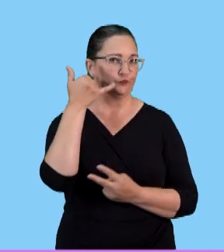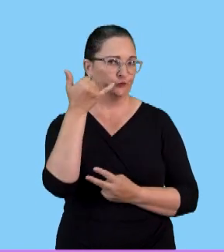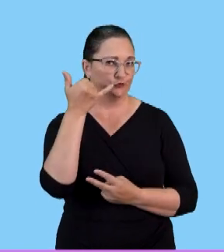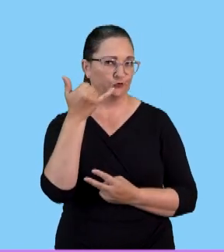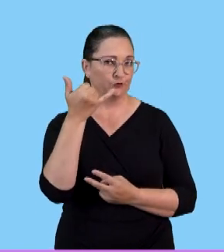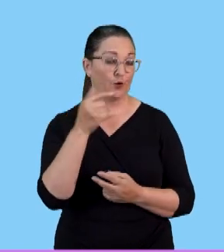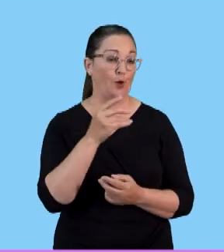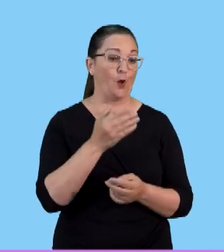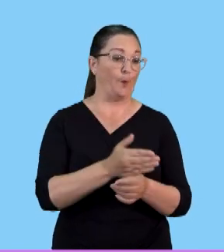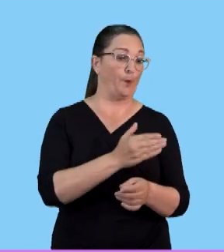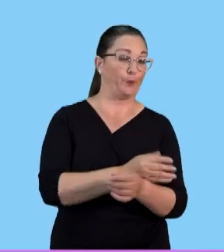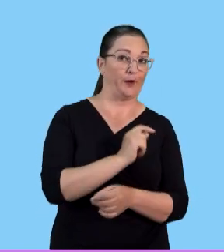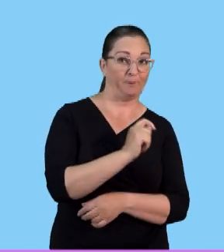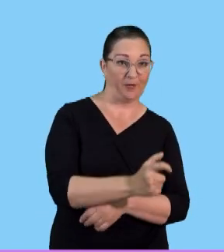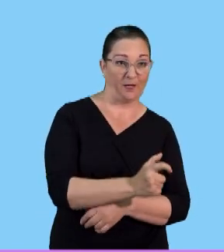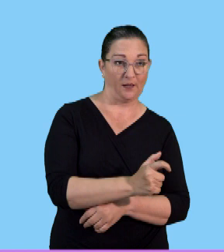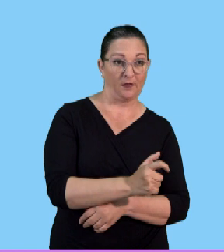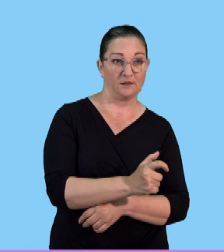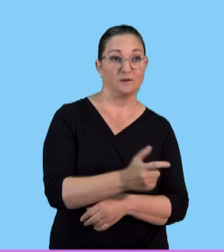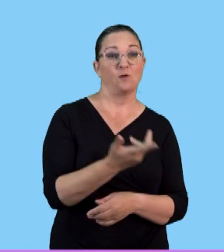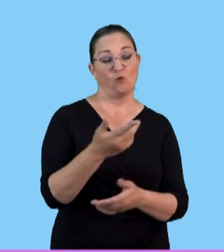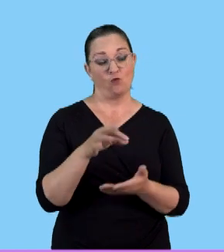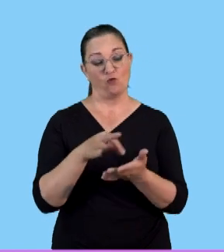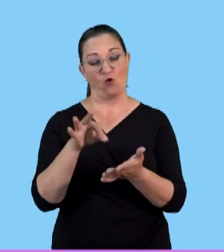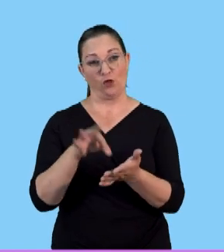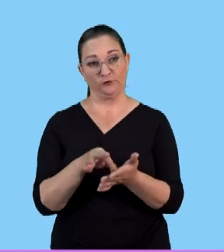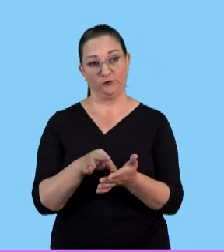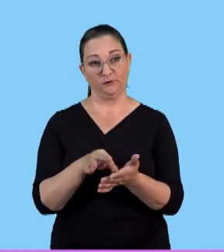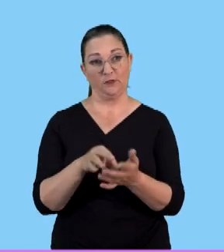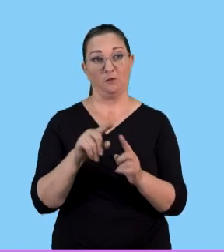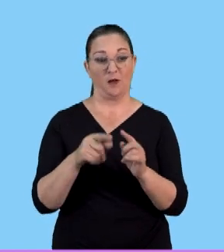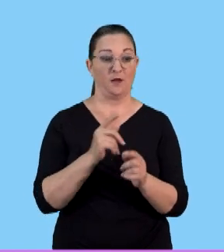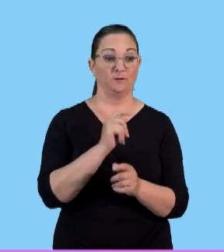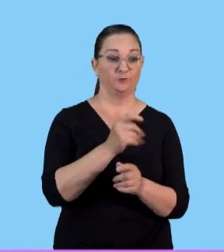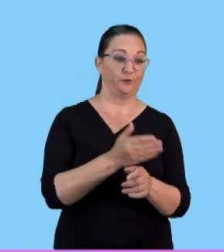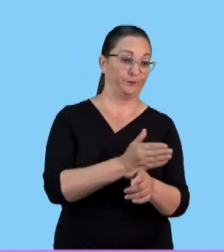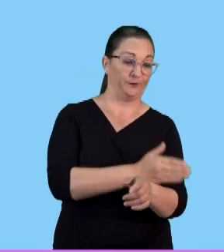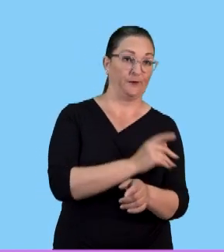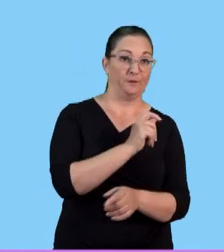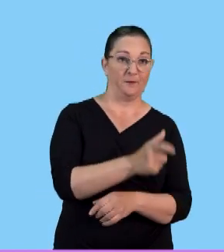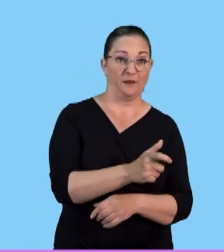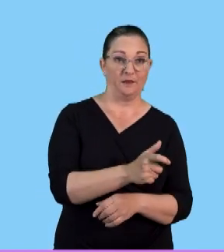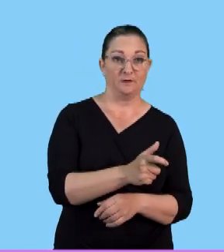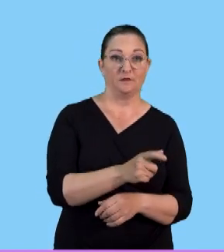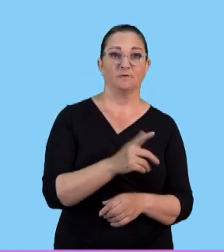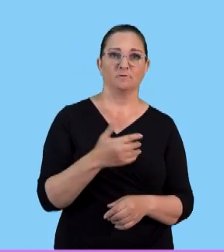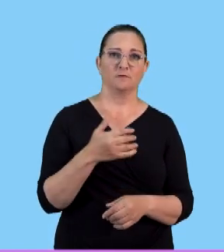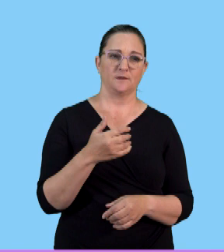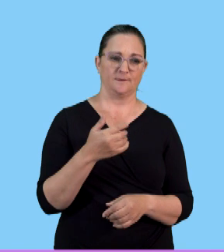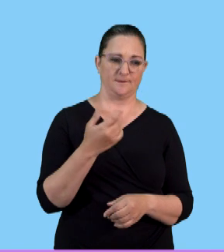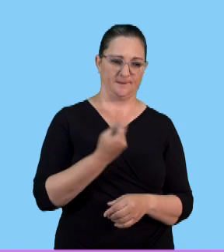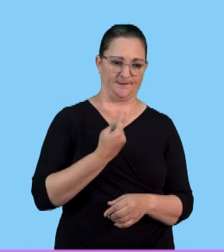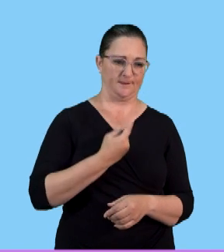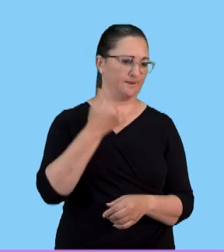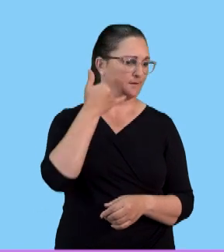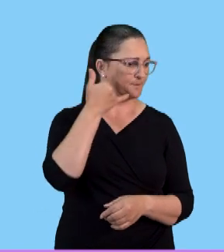a cell phone provider, a prepaid and a contract. So now a prepaid option, she buys the cell